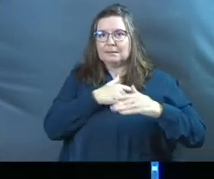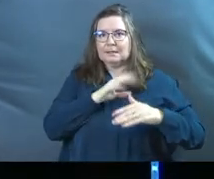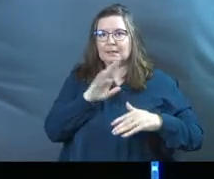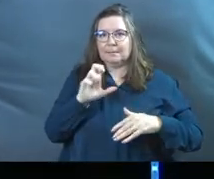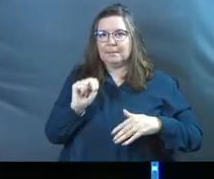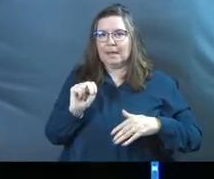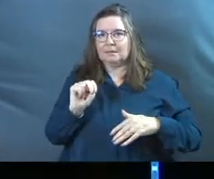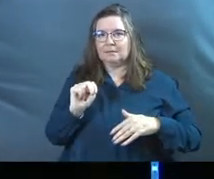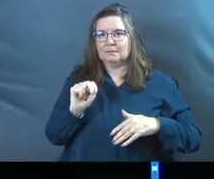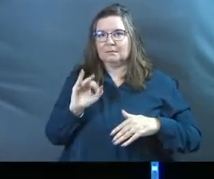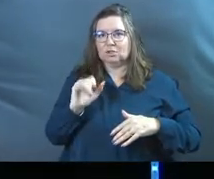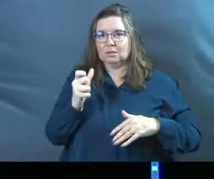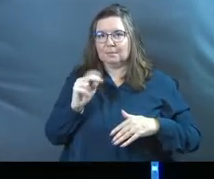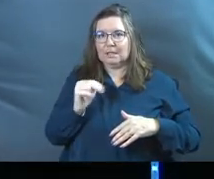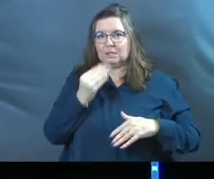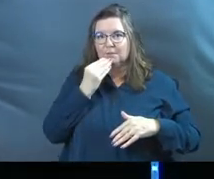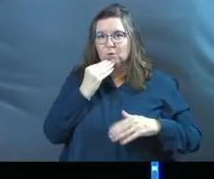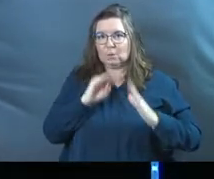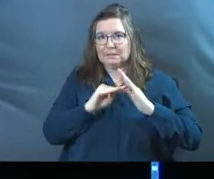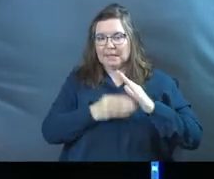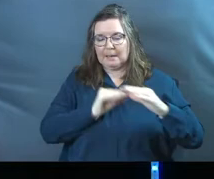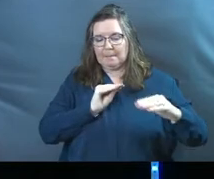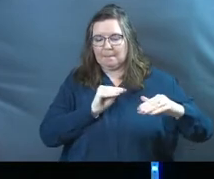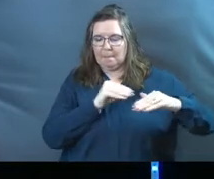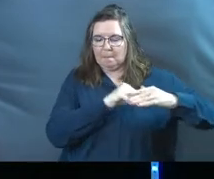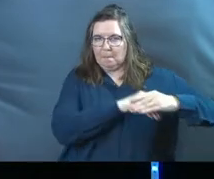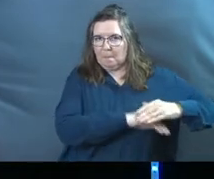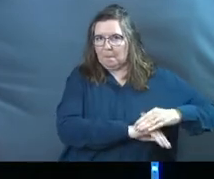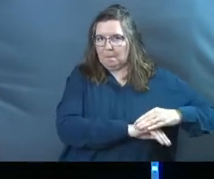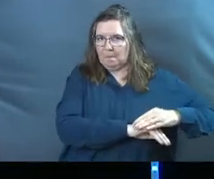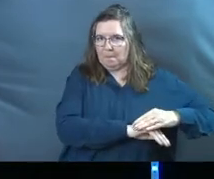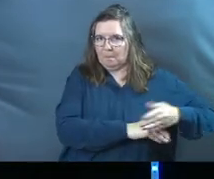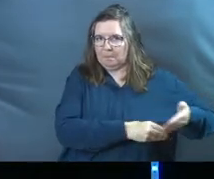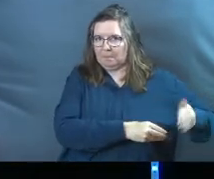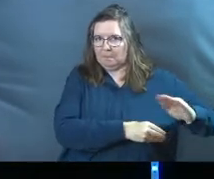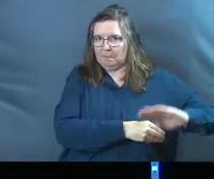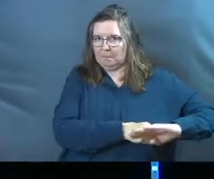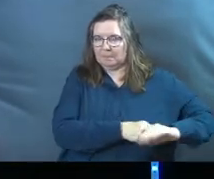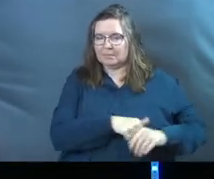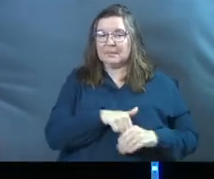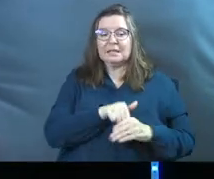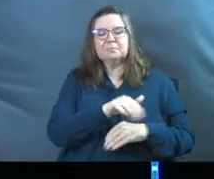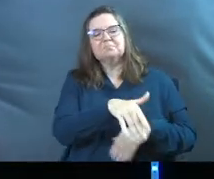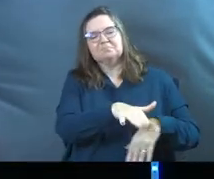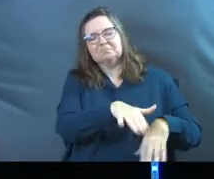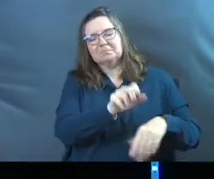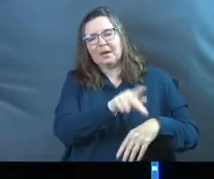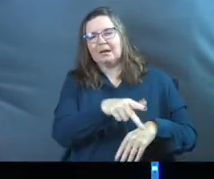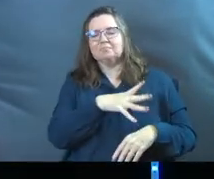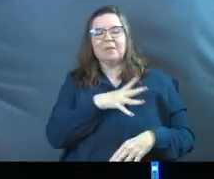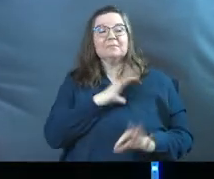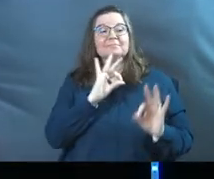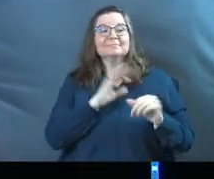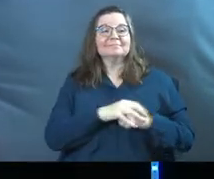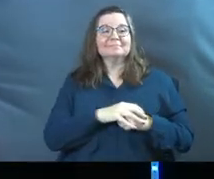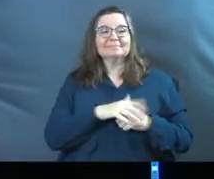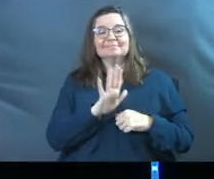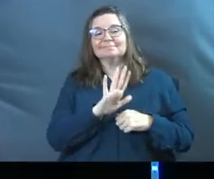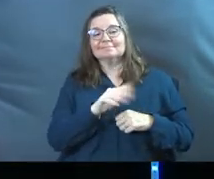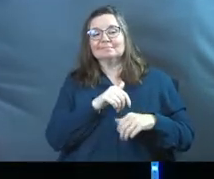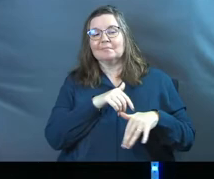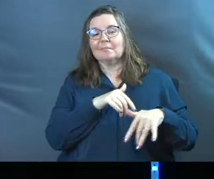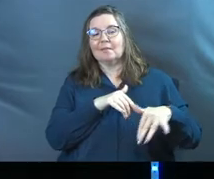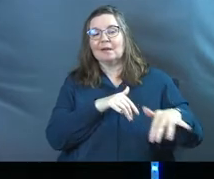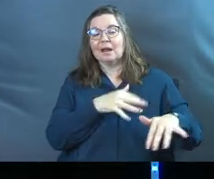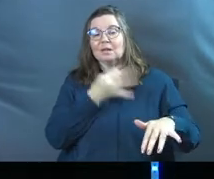sack. And he does it all super on the sly. He sends them back to Canaan like everything's fine. And he gives them just